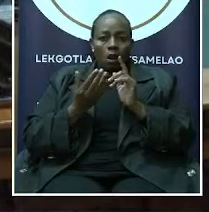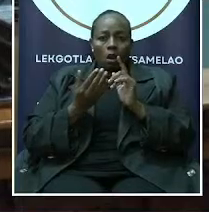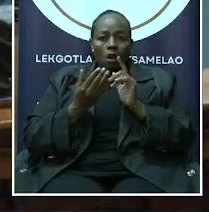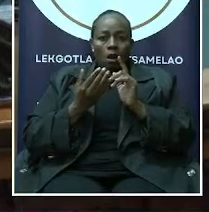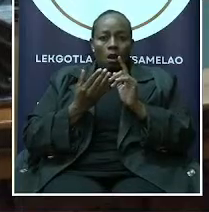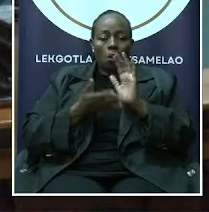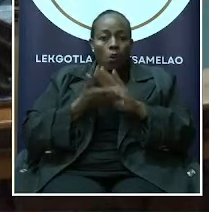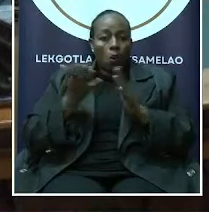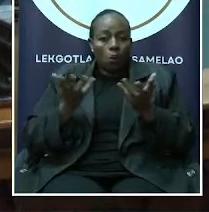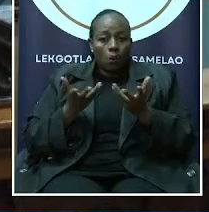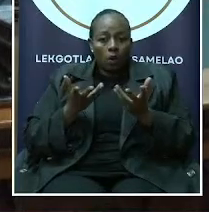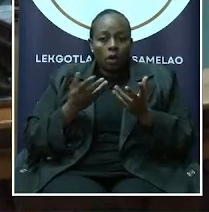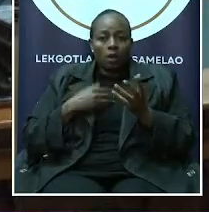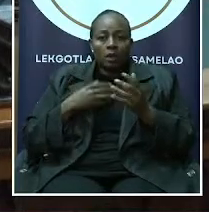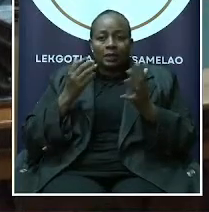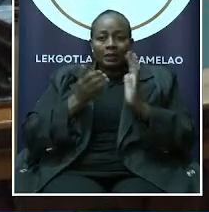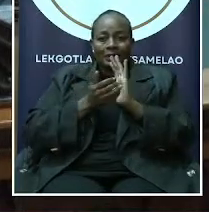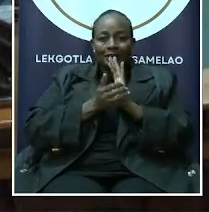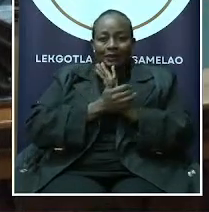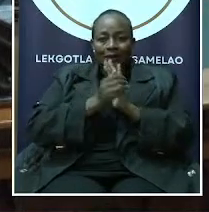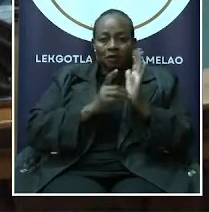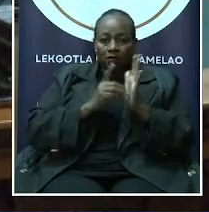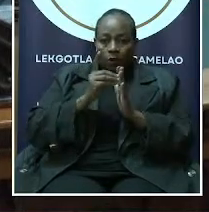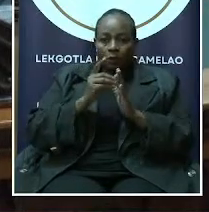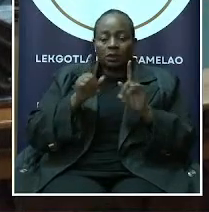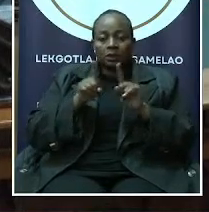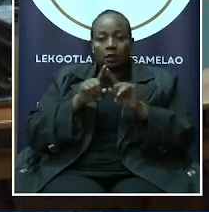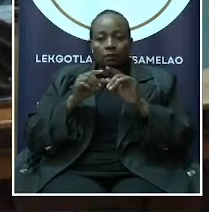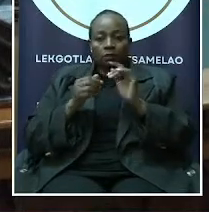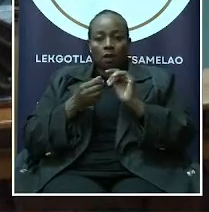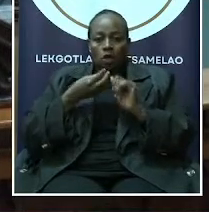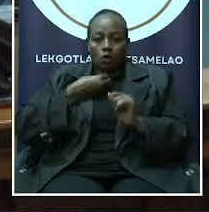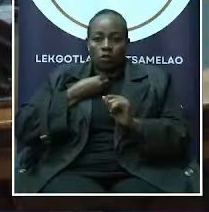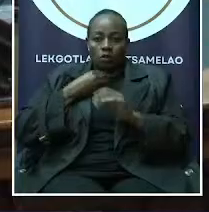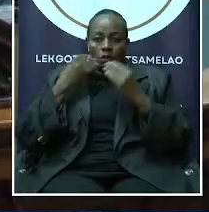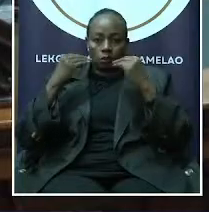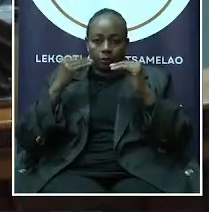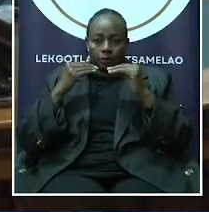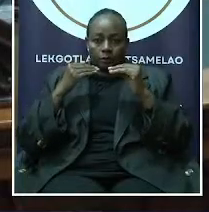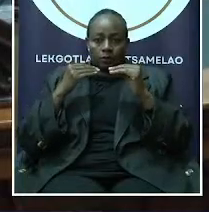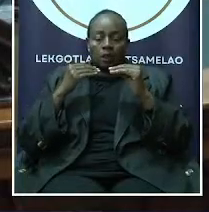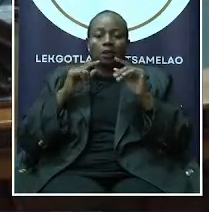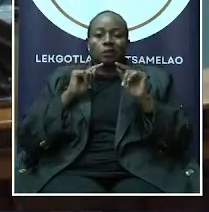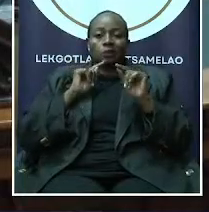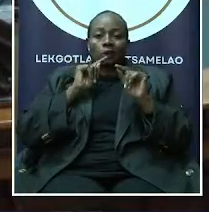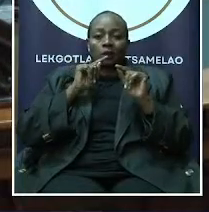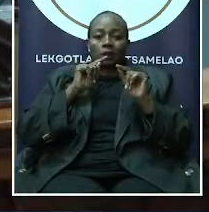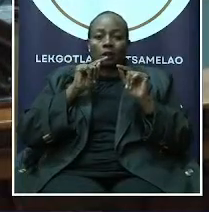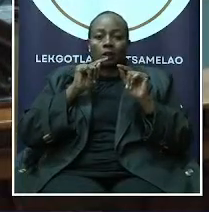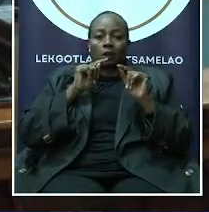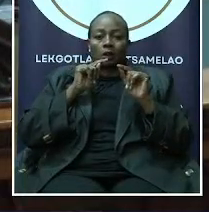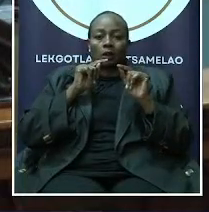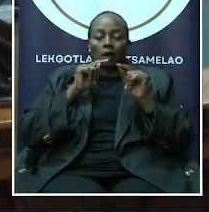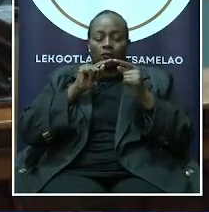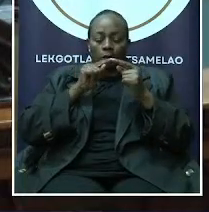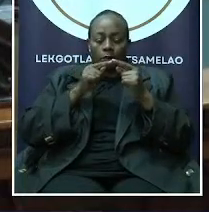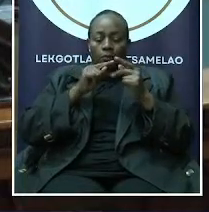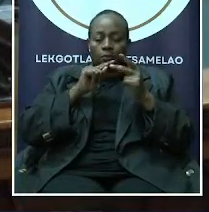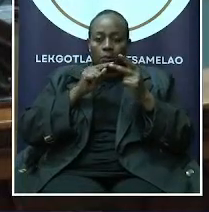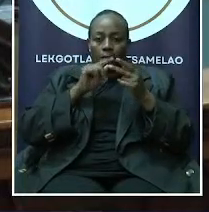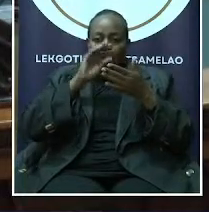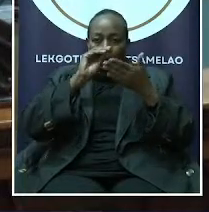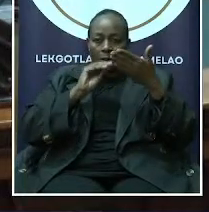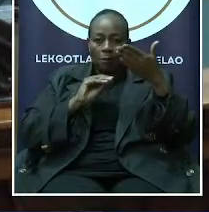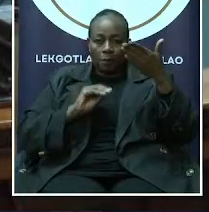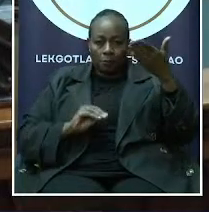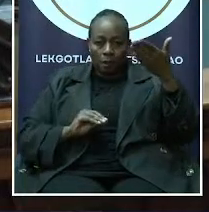things like skills development and, of course, youth entrepreneurship. Now, in this regard, I've made notes of